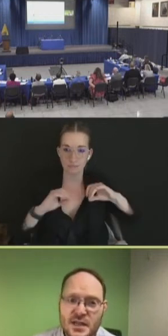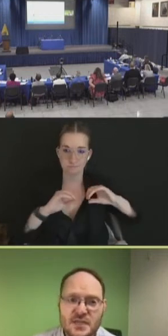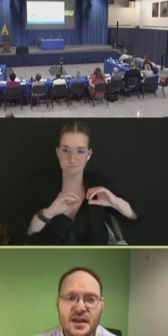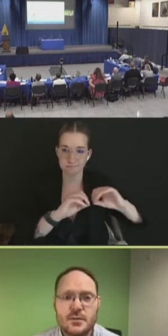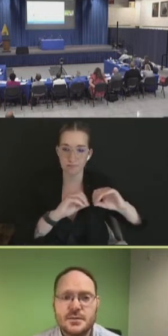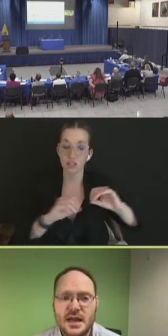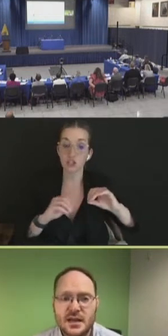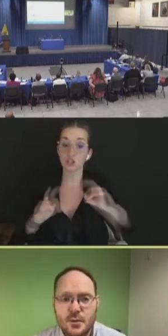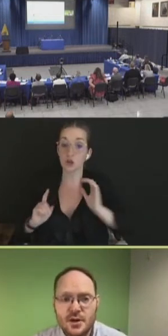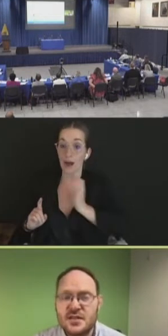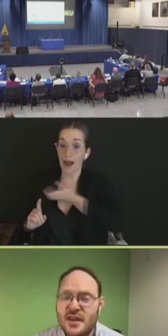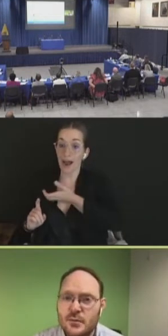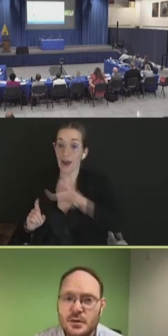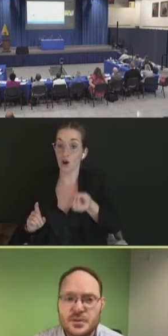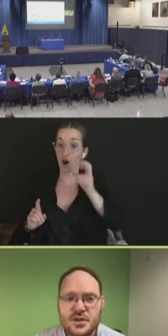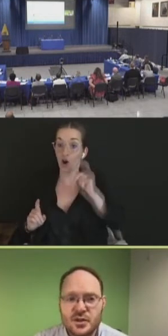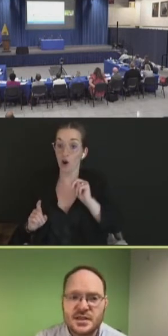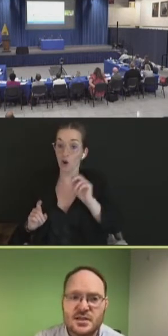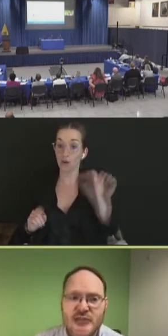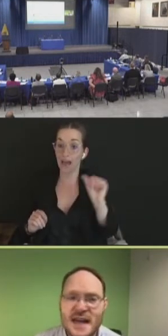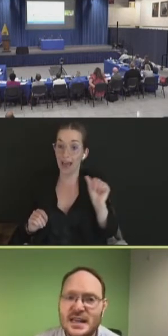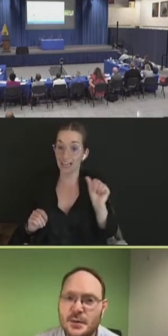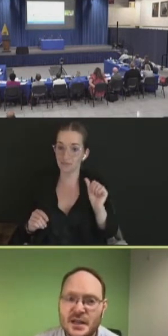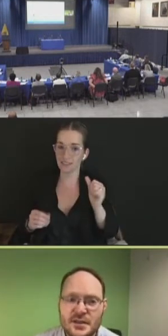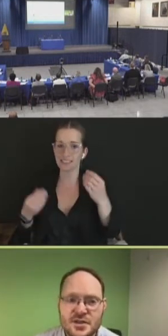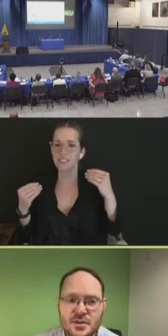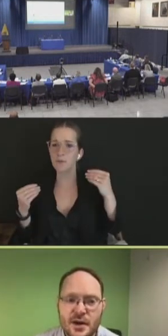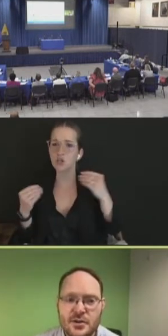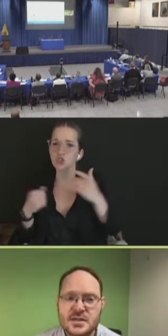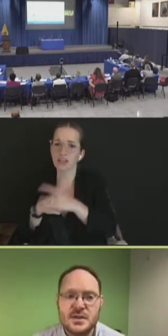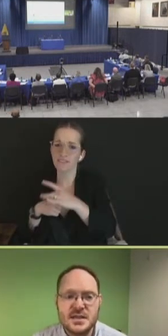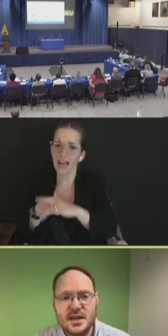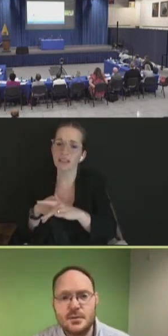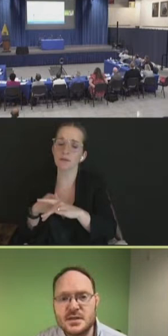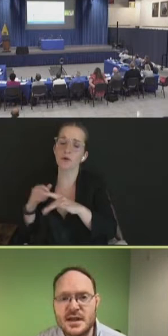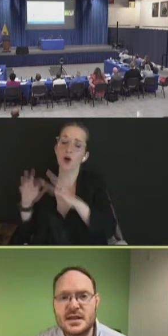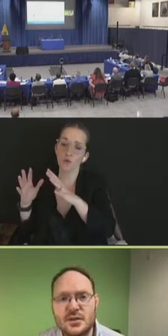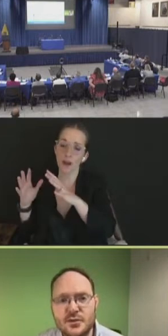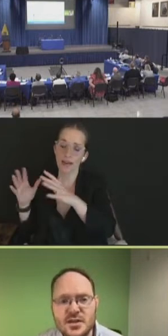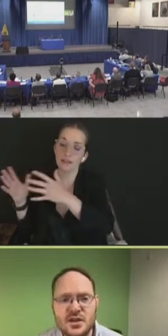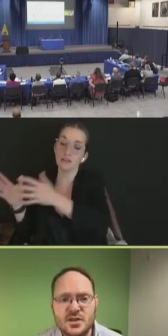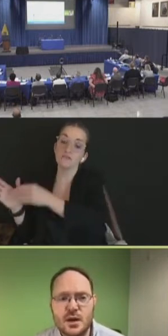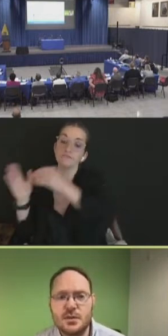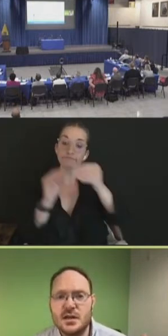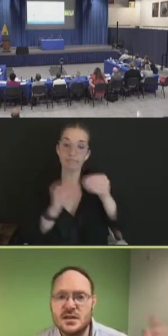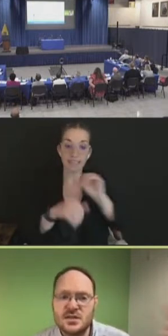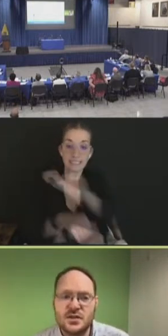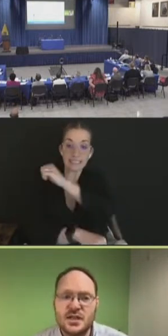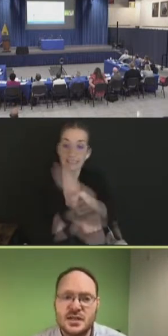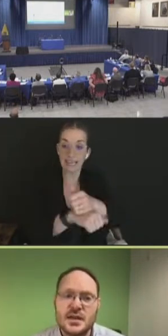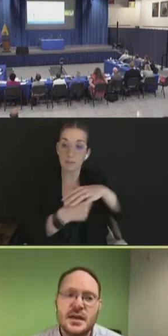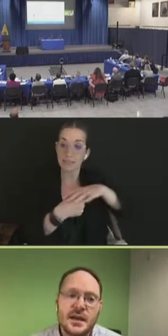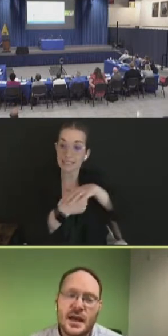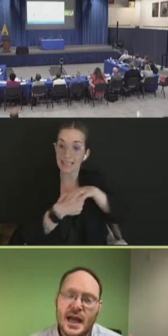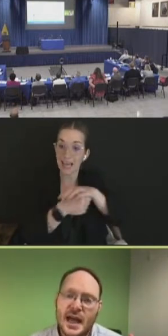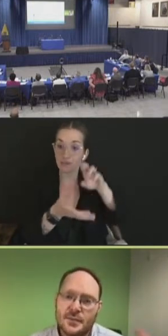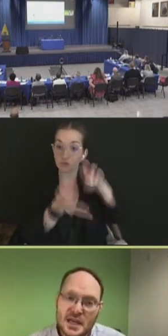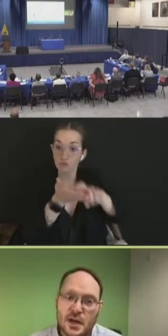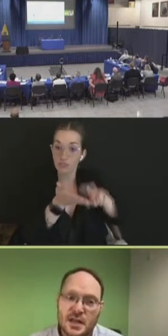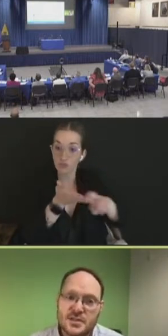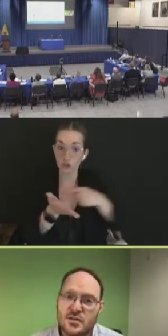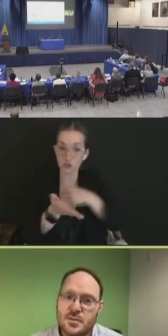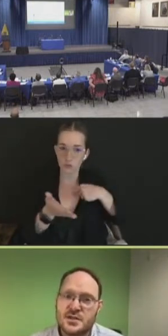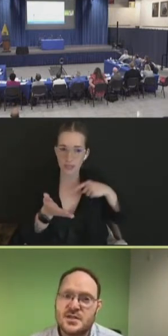adjuvants that we had developed, commercially available materials, and also academic industry partners. And we set up a cycle of research where we studied